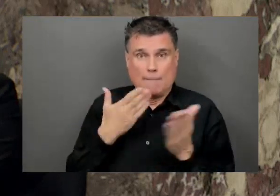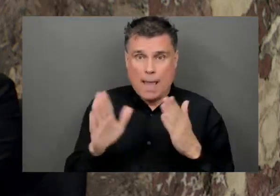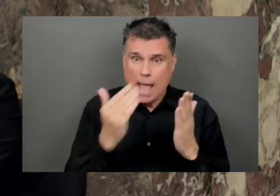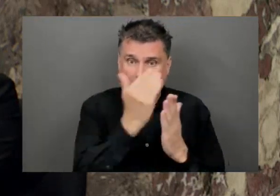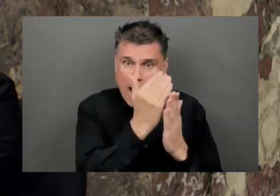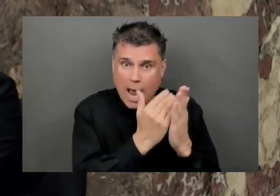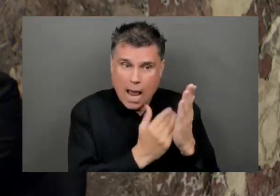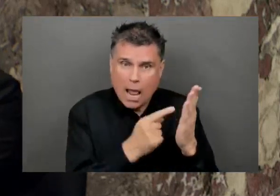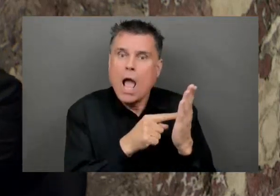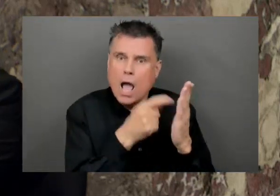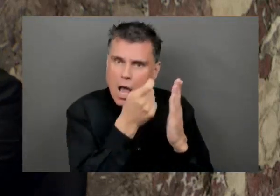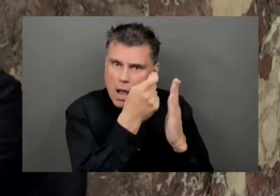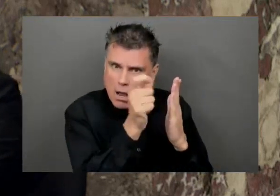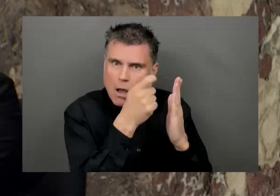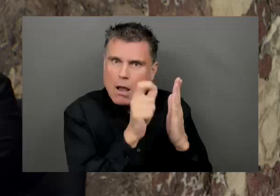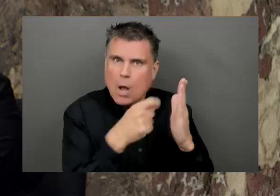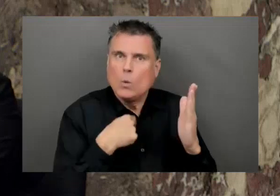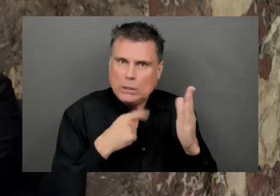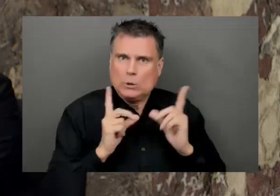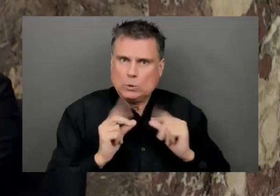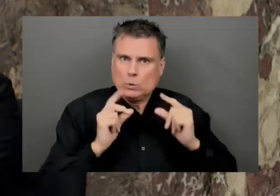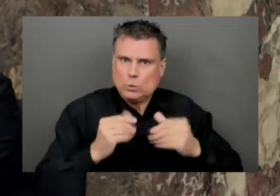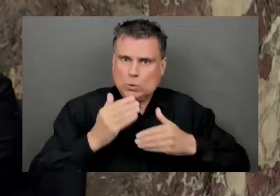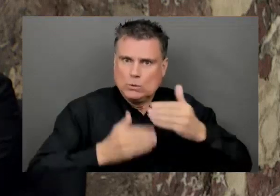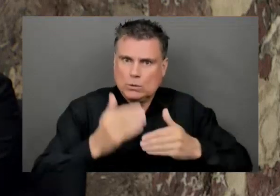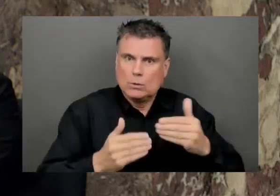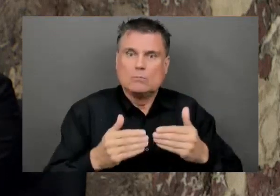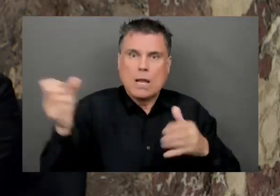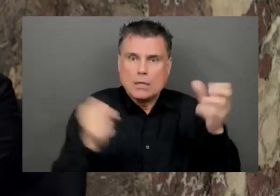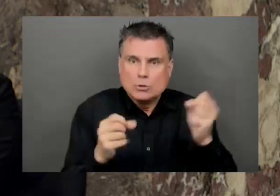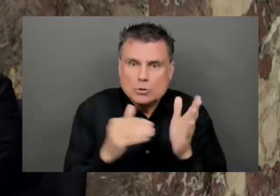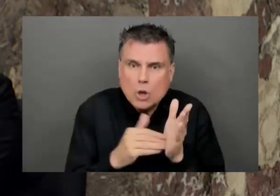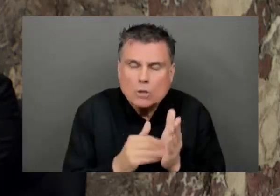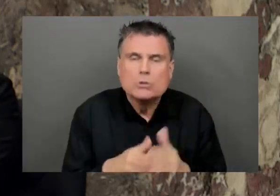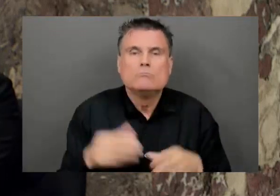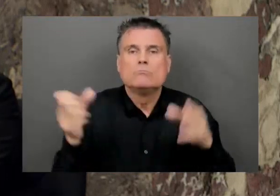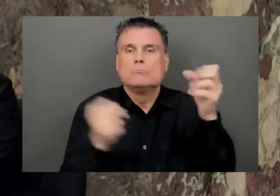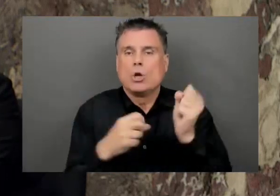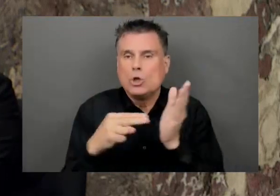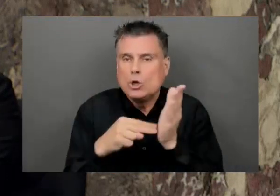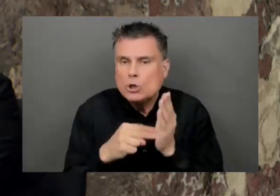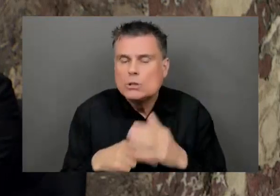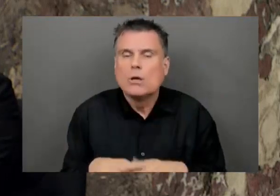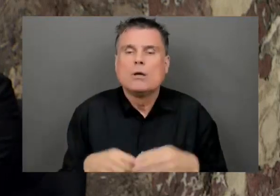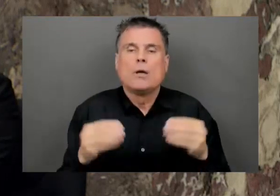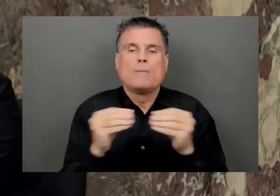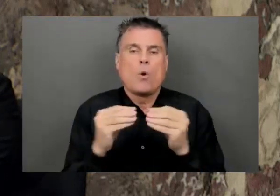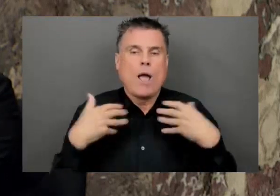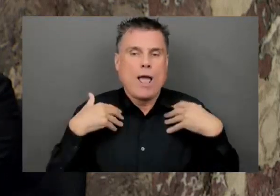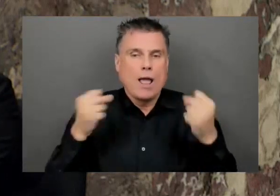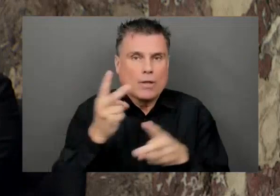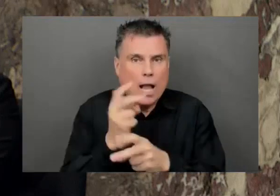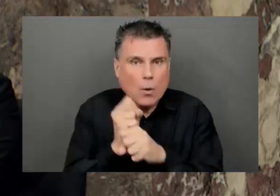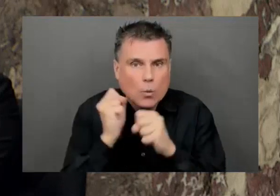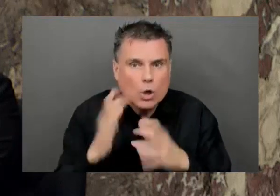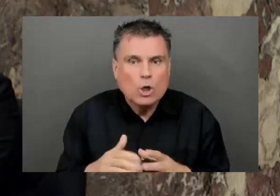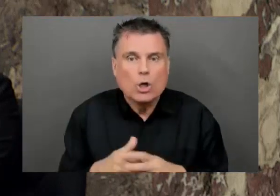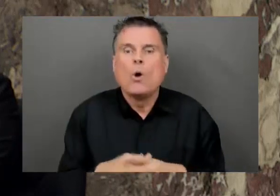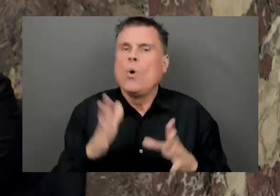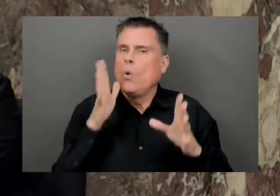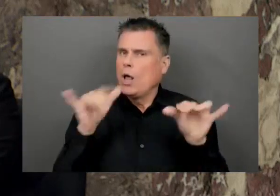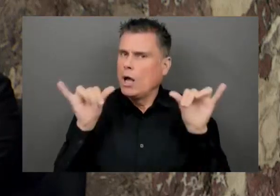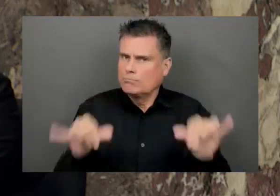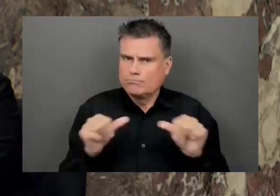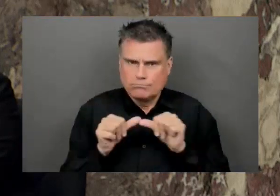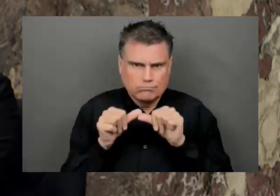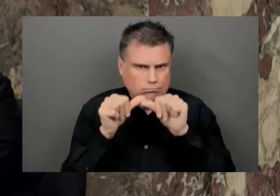Honourable Speaker, nurses, health sciences professionals, and healthcare workers in our healthcare system. We're going to continue to do that in Nanaimo. The issues of the people of Nanaimo